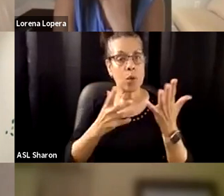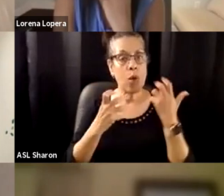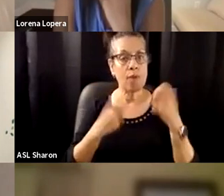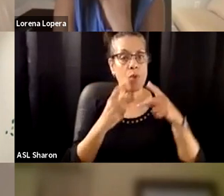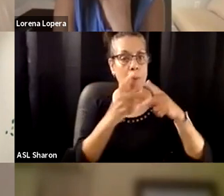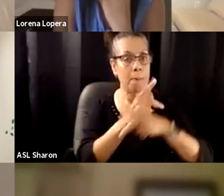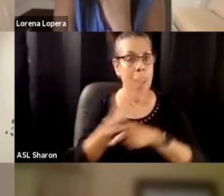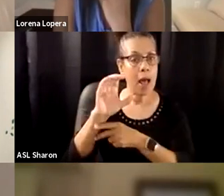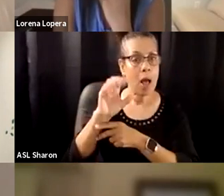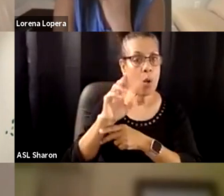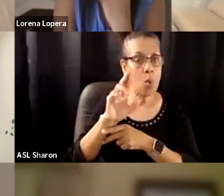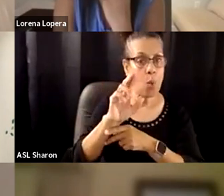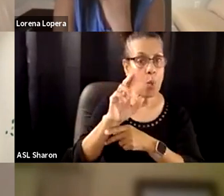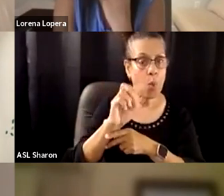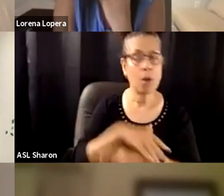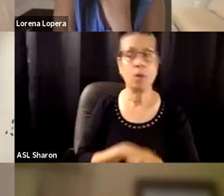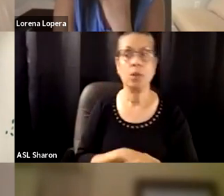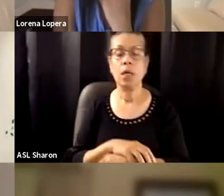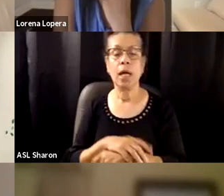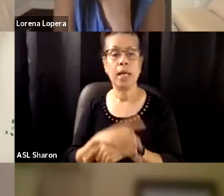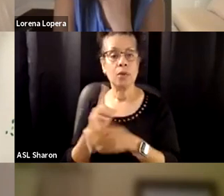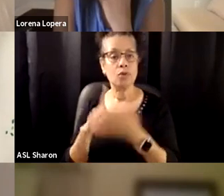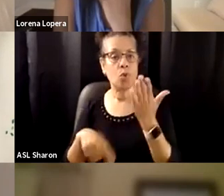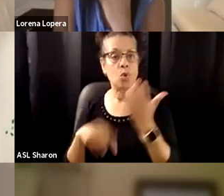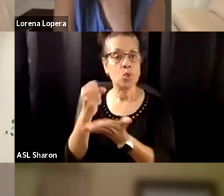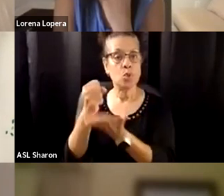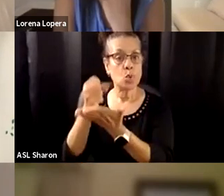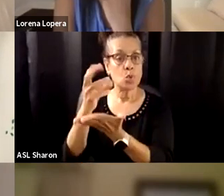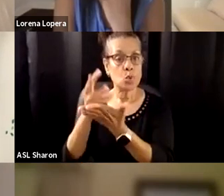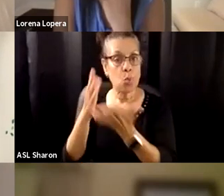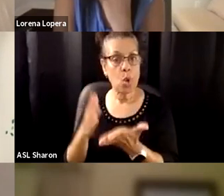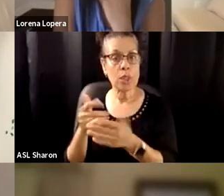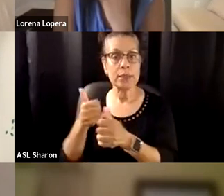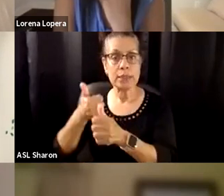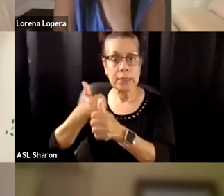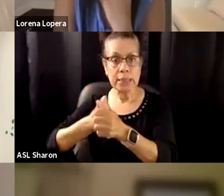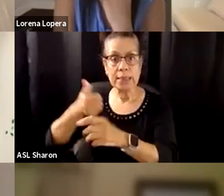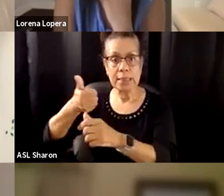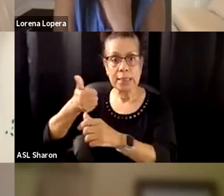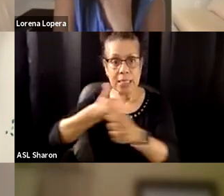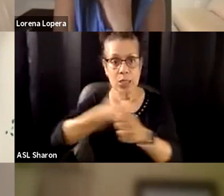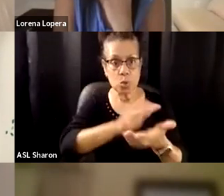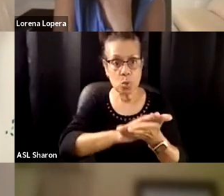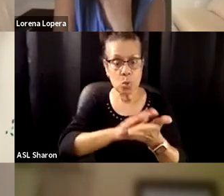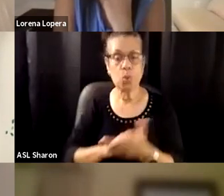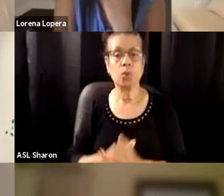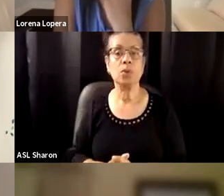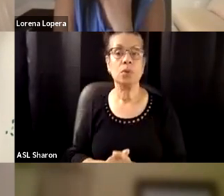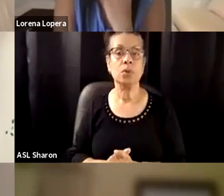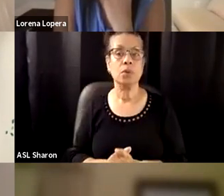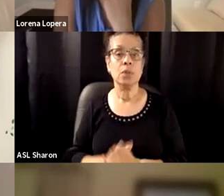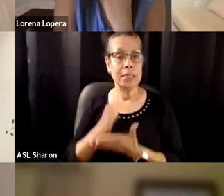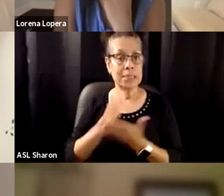expectations for social workers and school psychologists at every school and in in some of the presentations